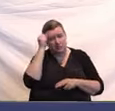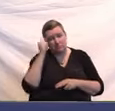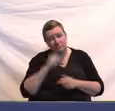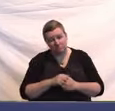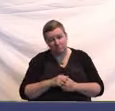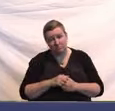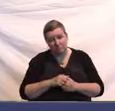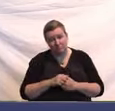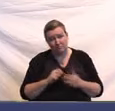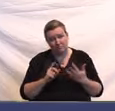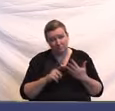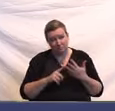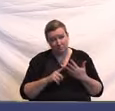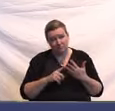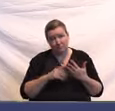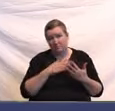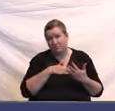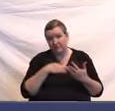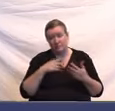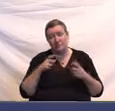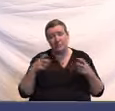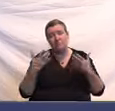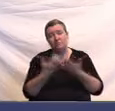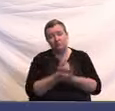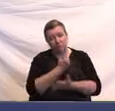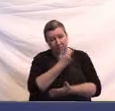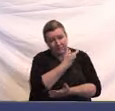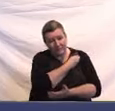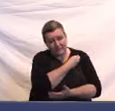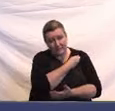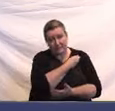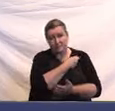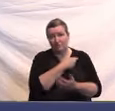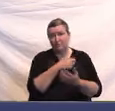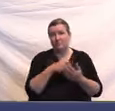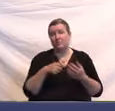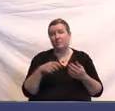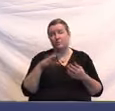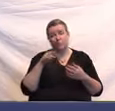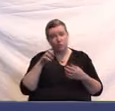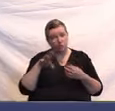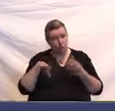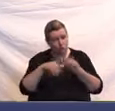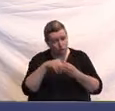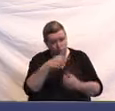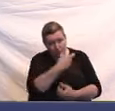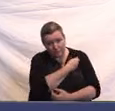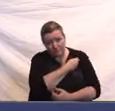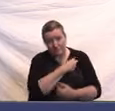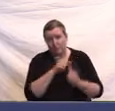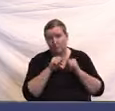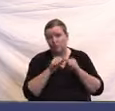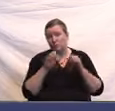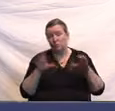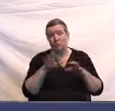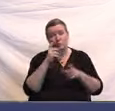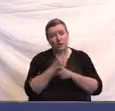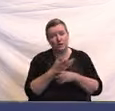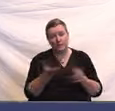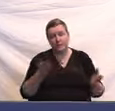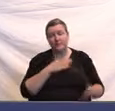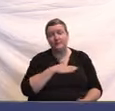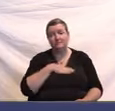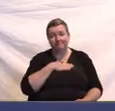Get vaccinated. Get boosted if you're eligible. Continue by the millions out there doing the right